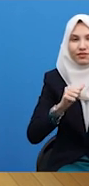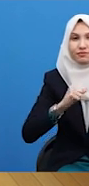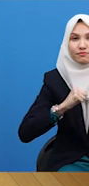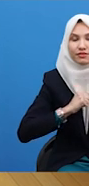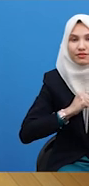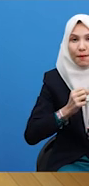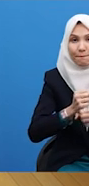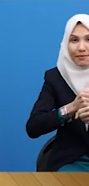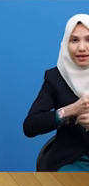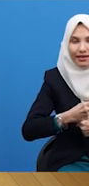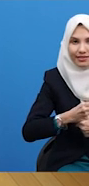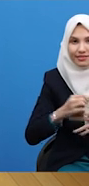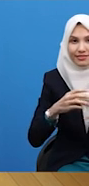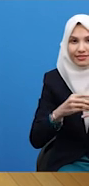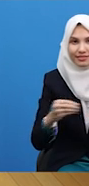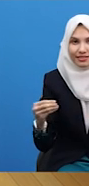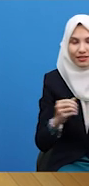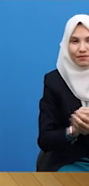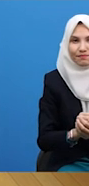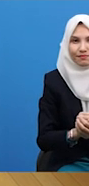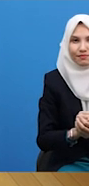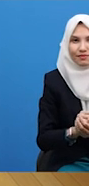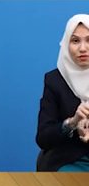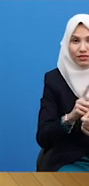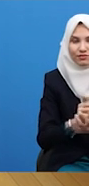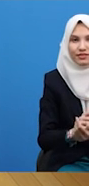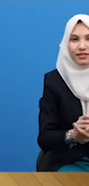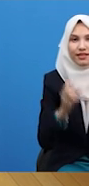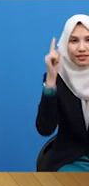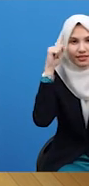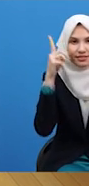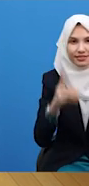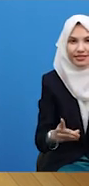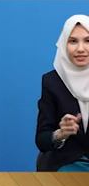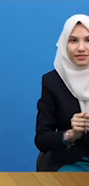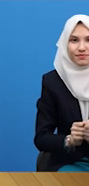making choices and when reaching for decision.